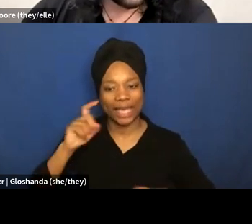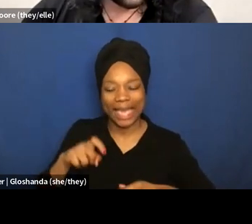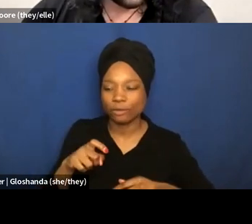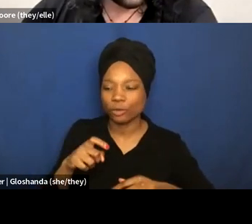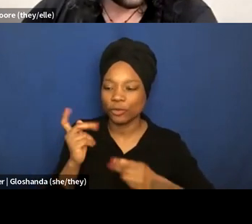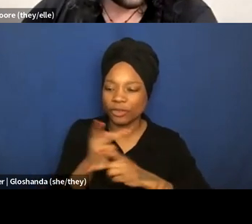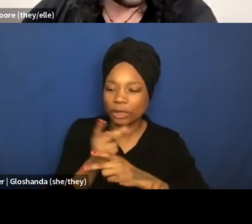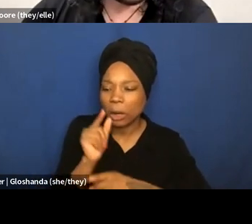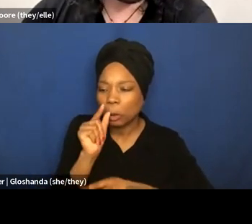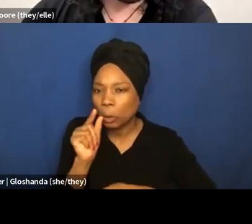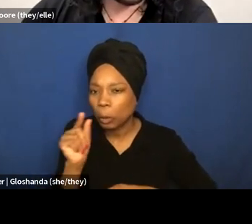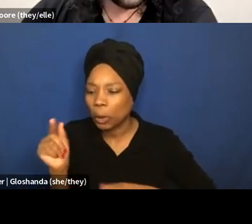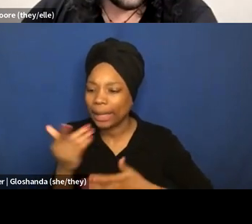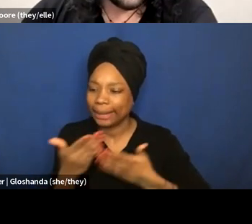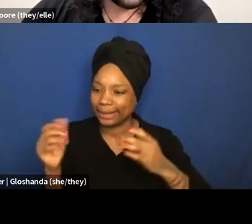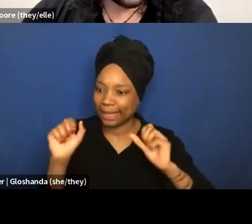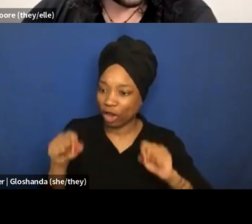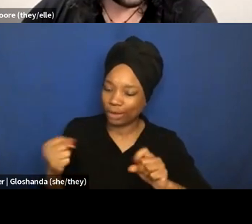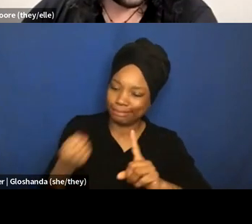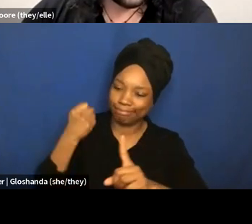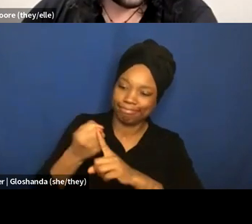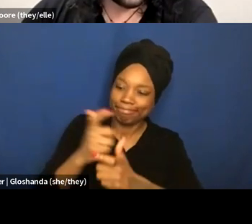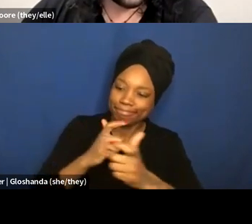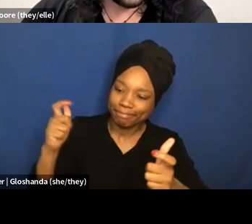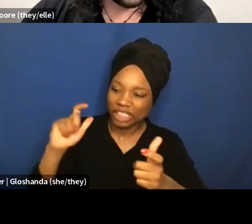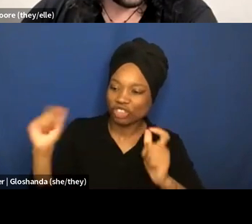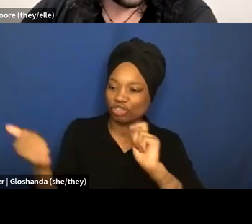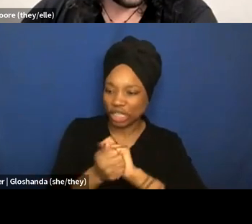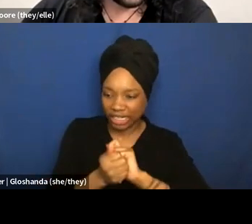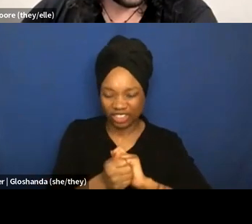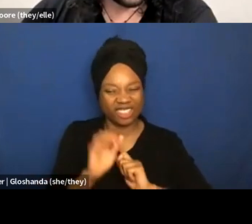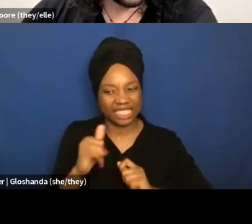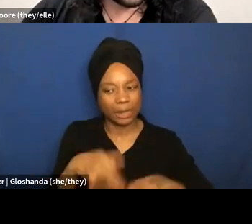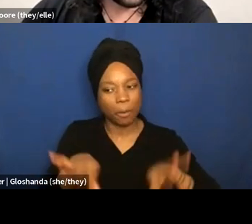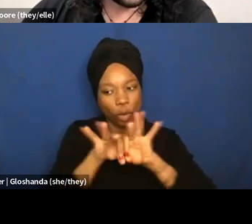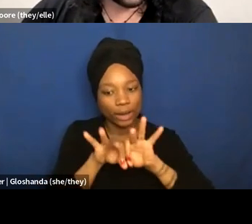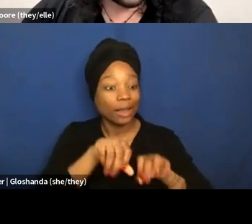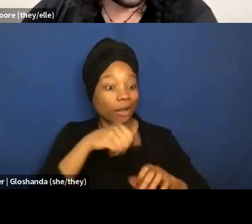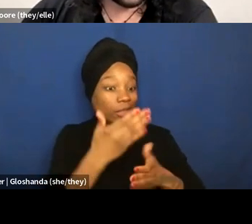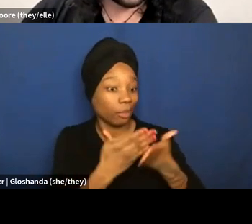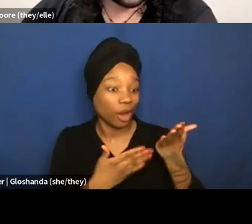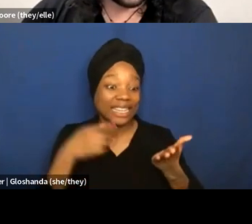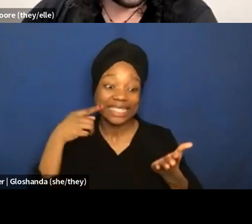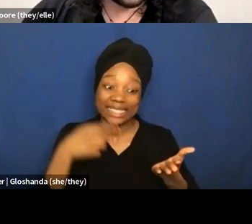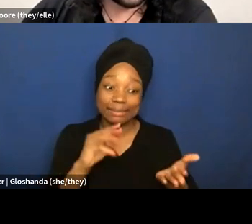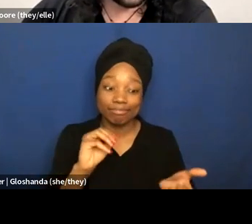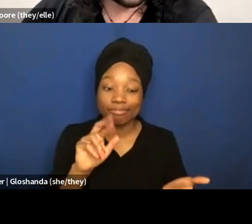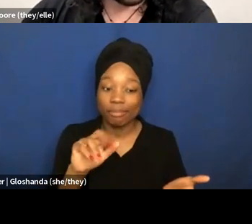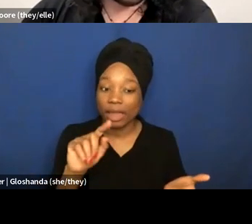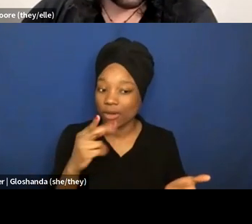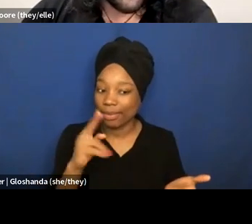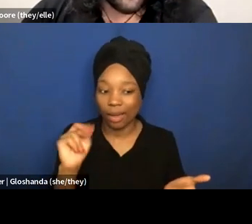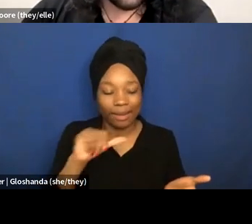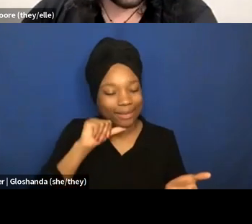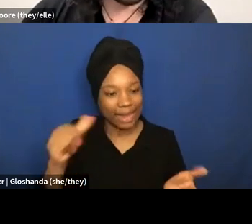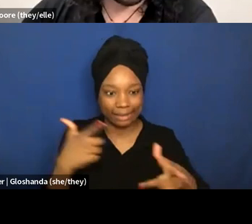small that can make a huge change is a big thing. For me, another piece is, this is a marathon. This is not a sprint, and treating it like a